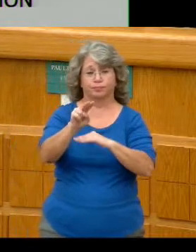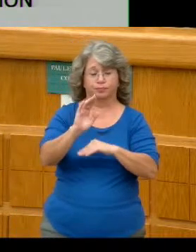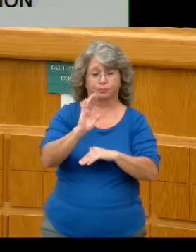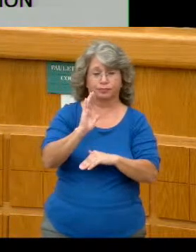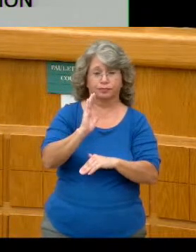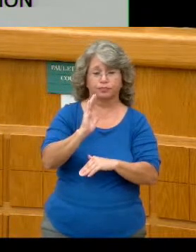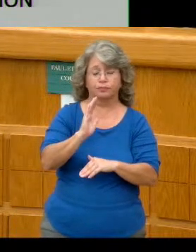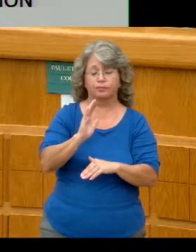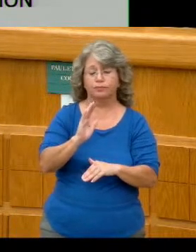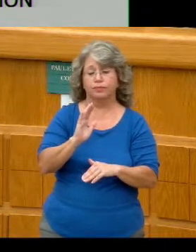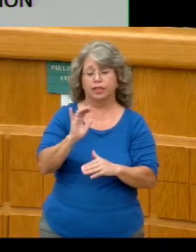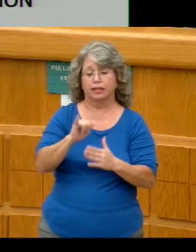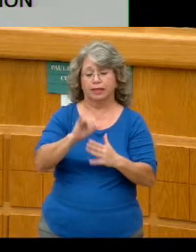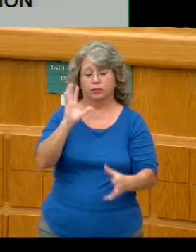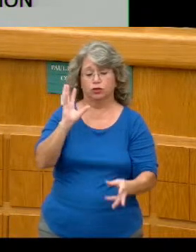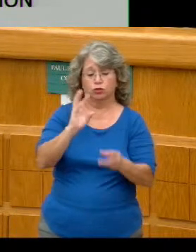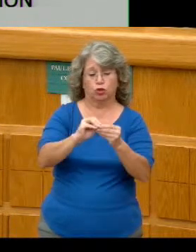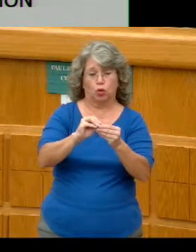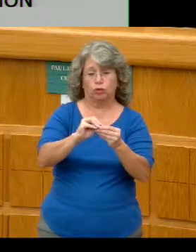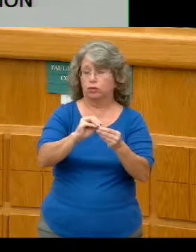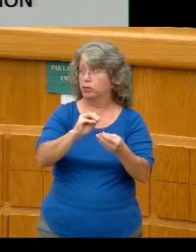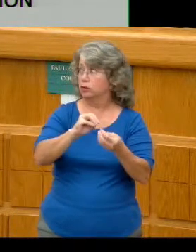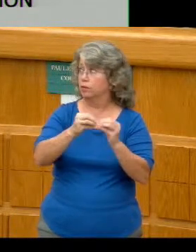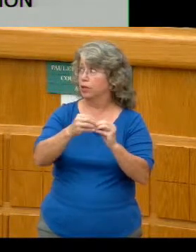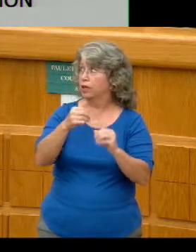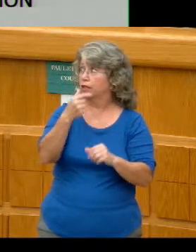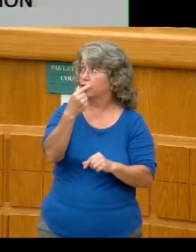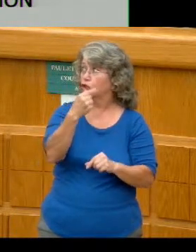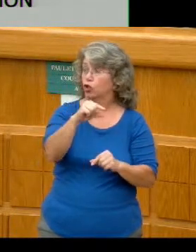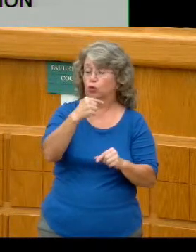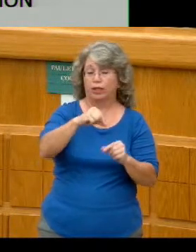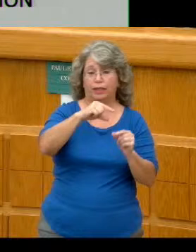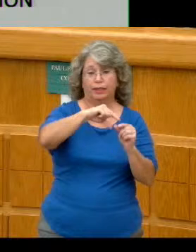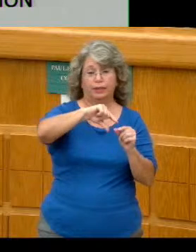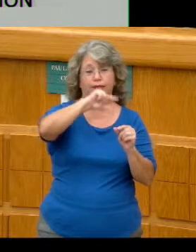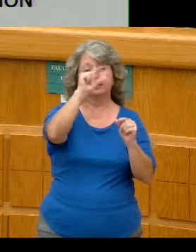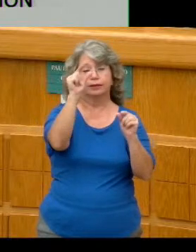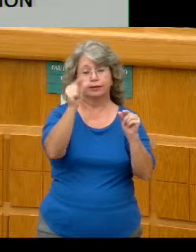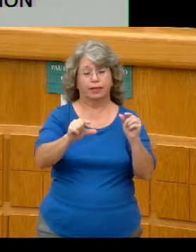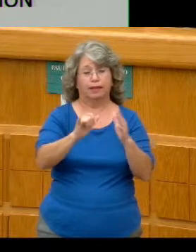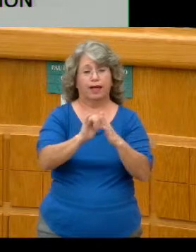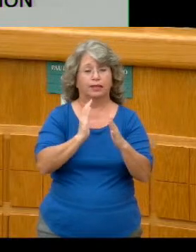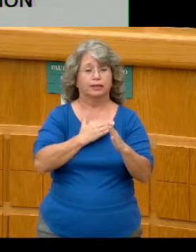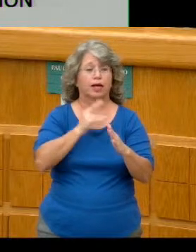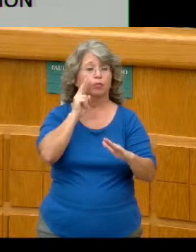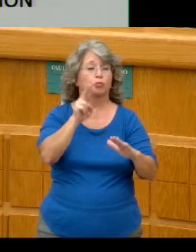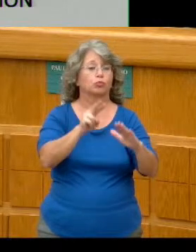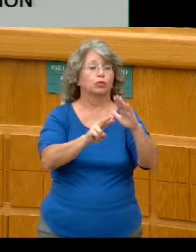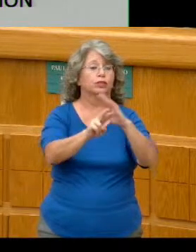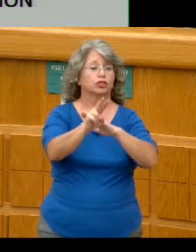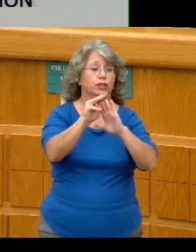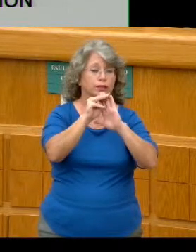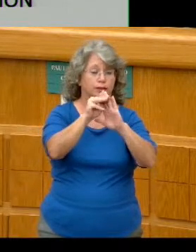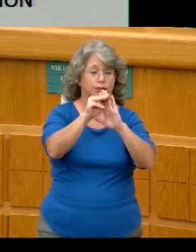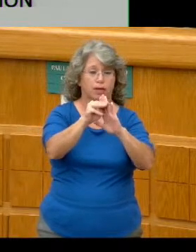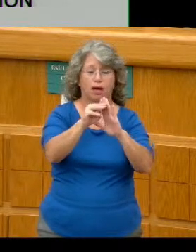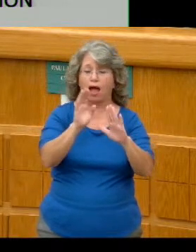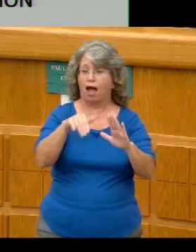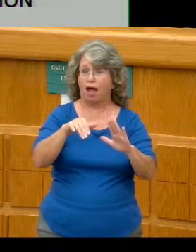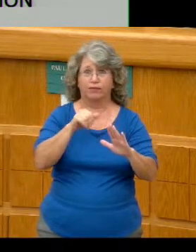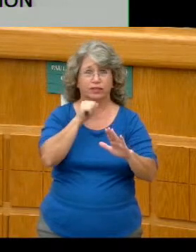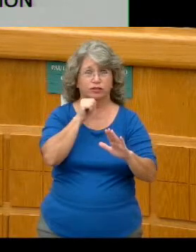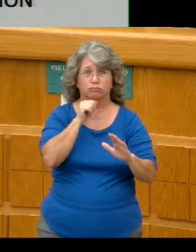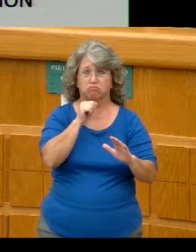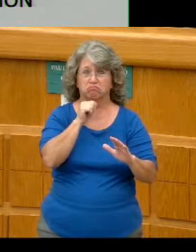total hospitalizations that we're looking at here. The green is the projected model. Again, I haven't changed the parameters on this model for about a month